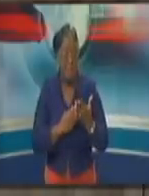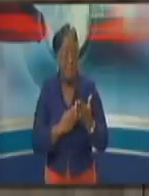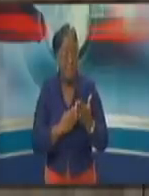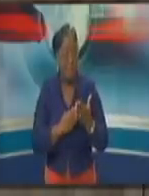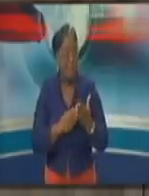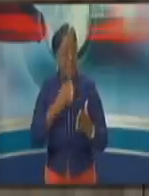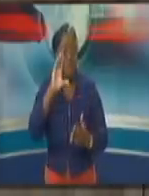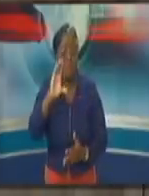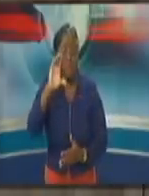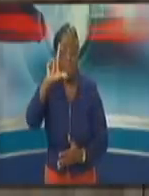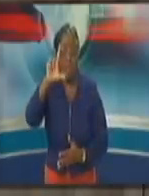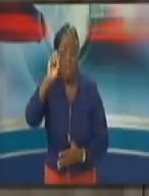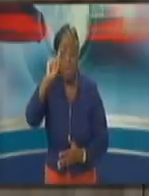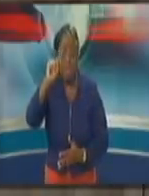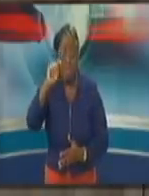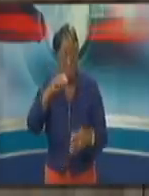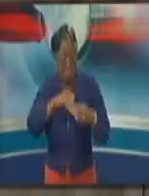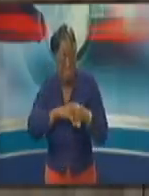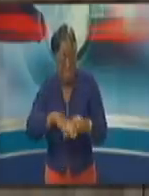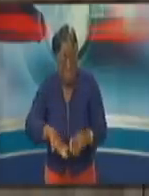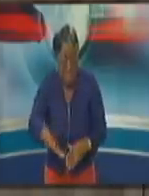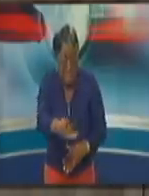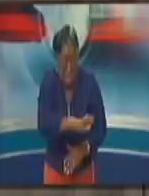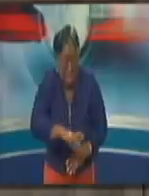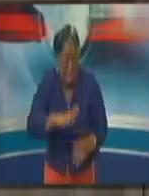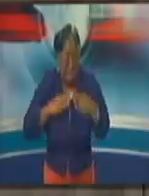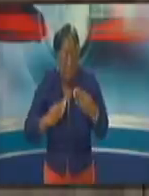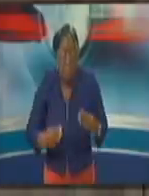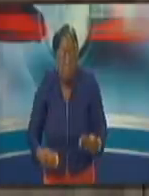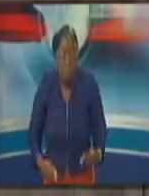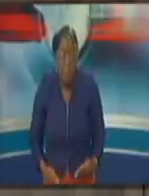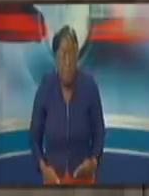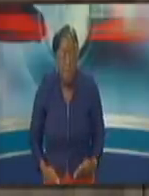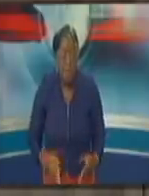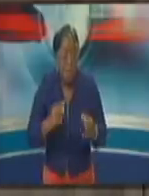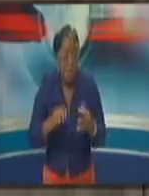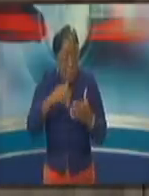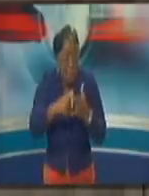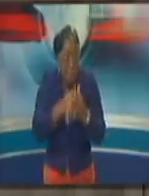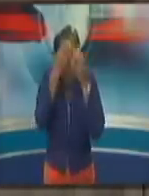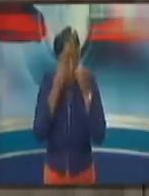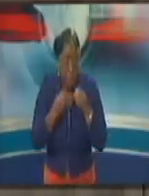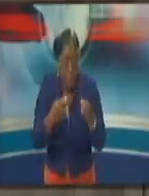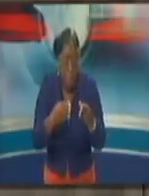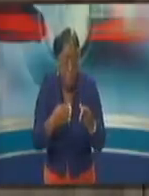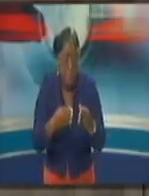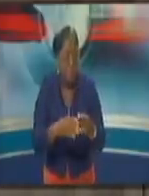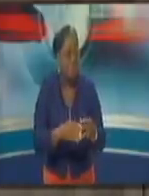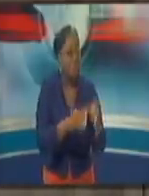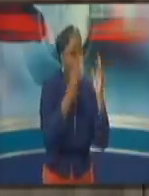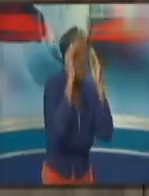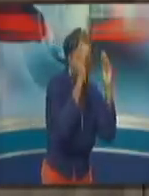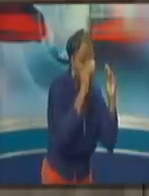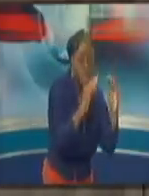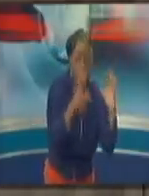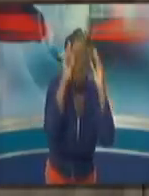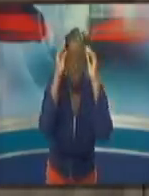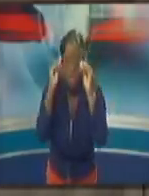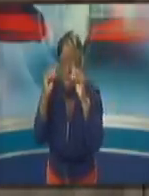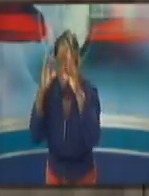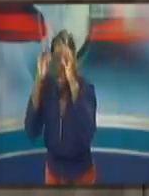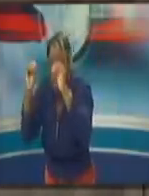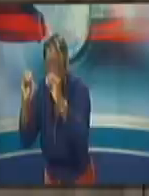So whatever new information is available to us, we disseminate to our clinicians once the data is valid